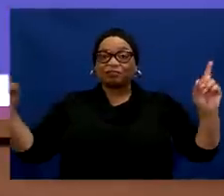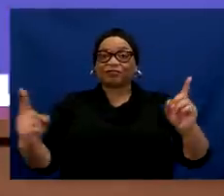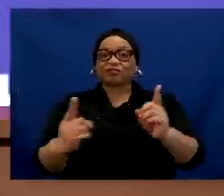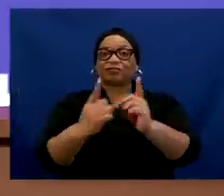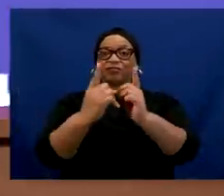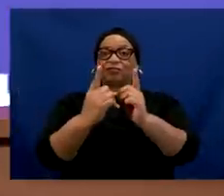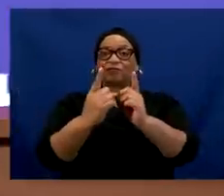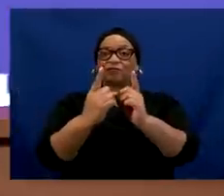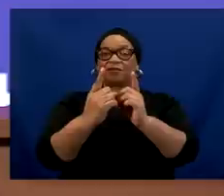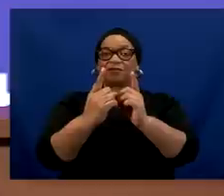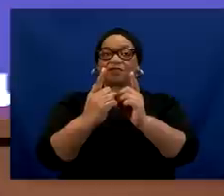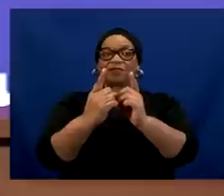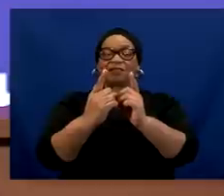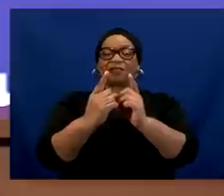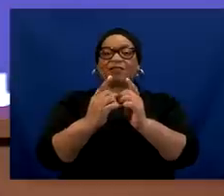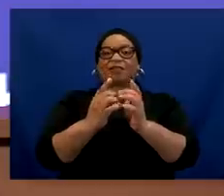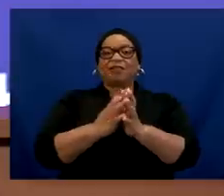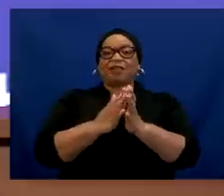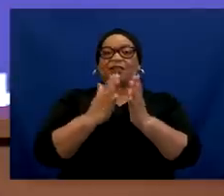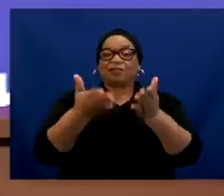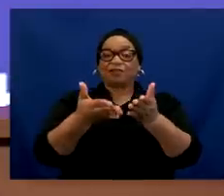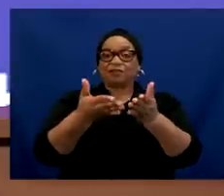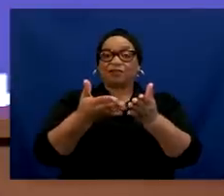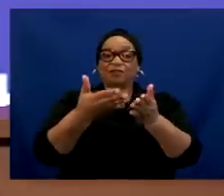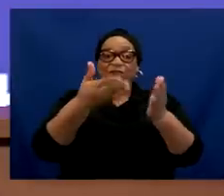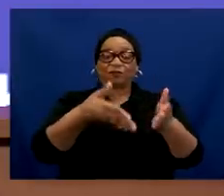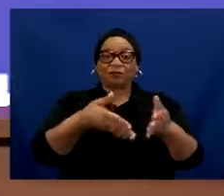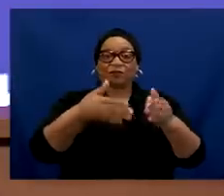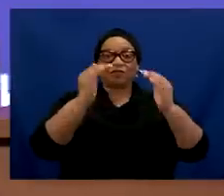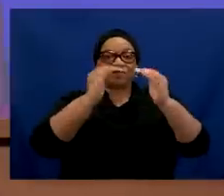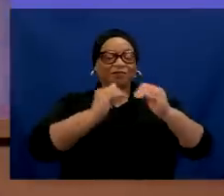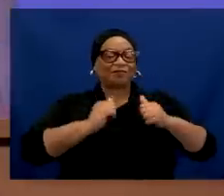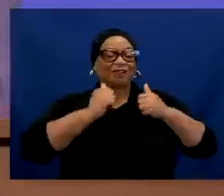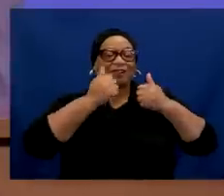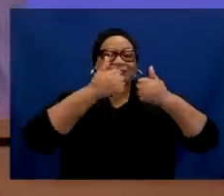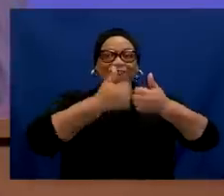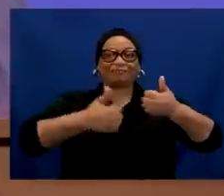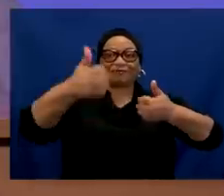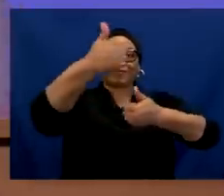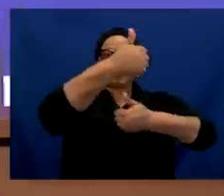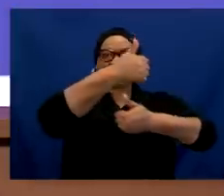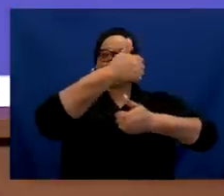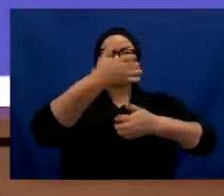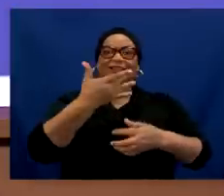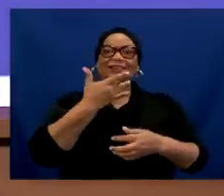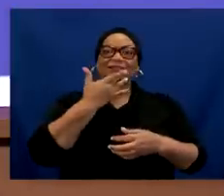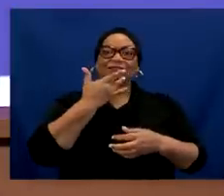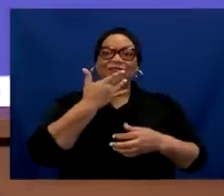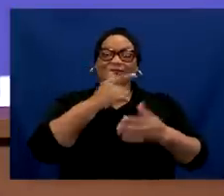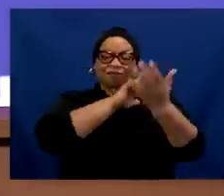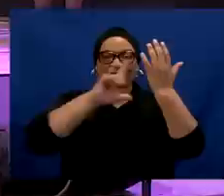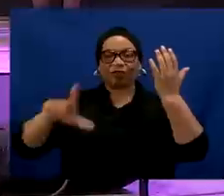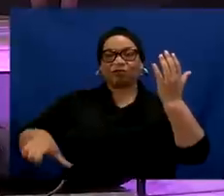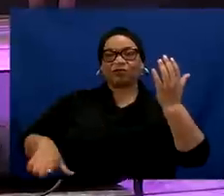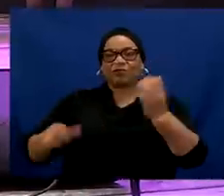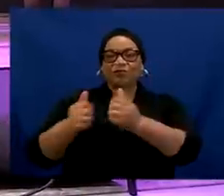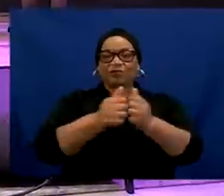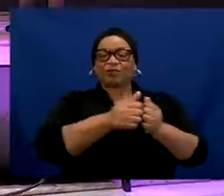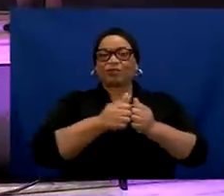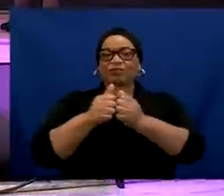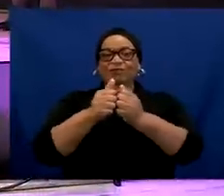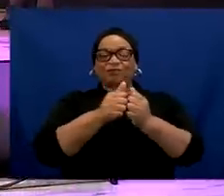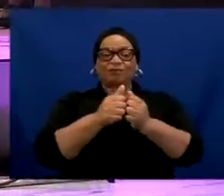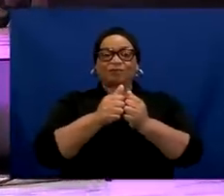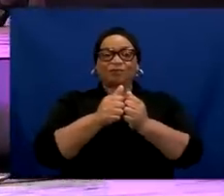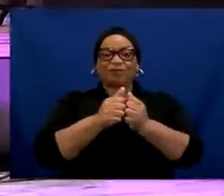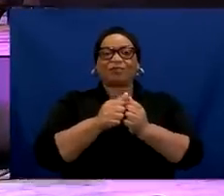Hail, thou that art highly favored, the Lord is with thee. Blessed art thou